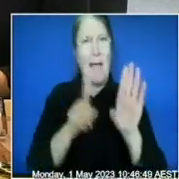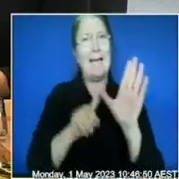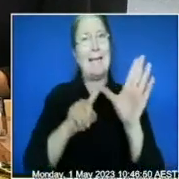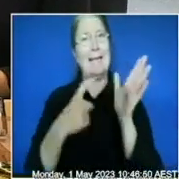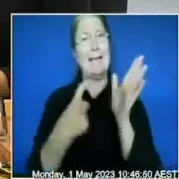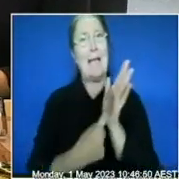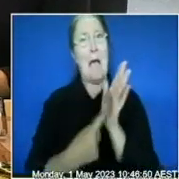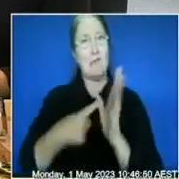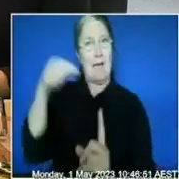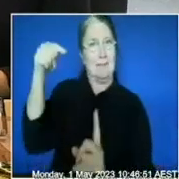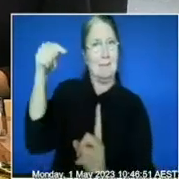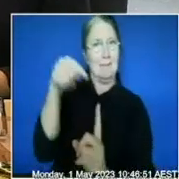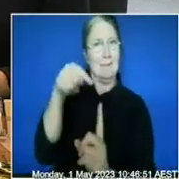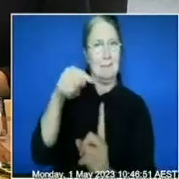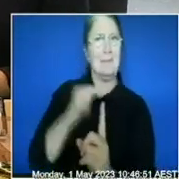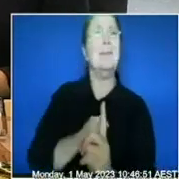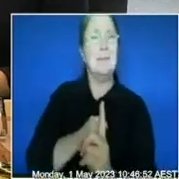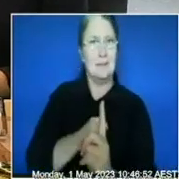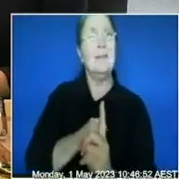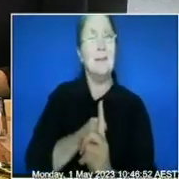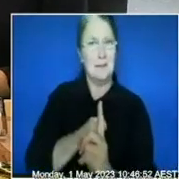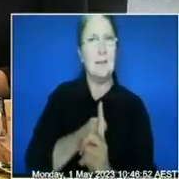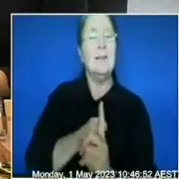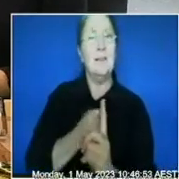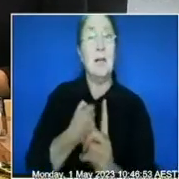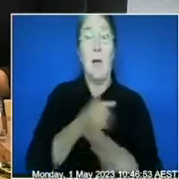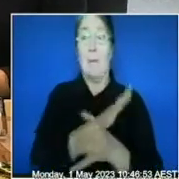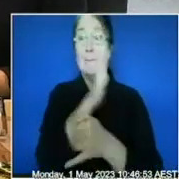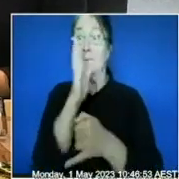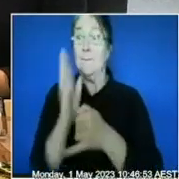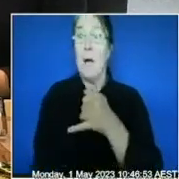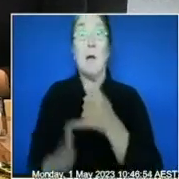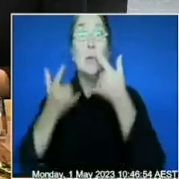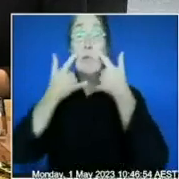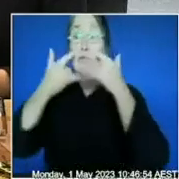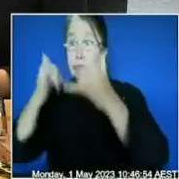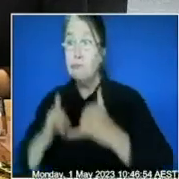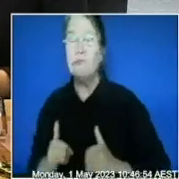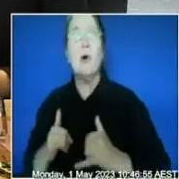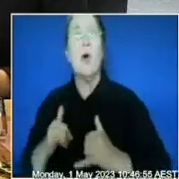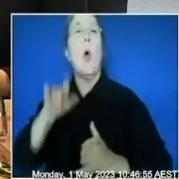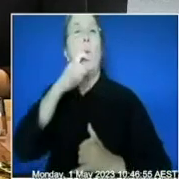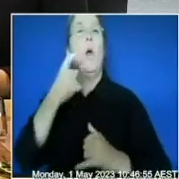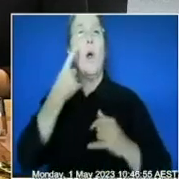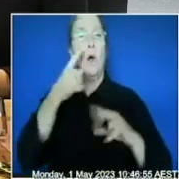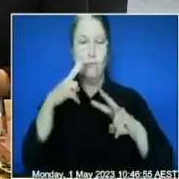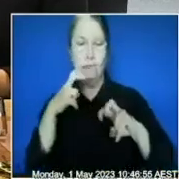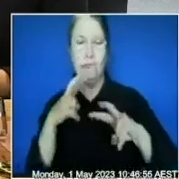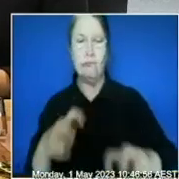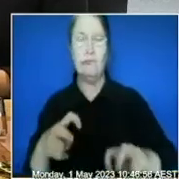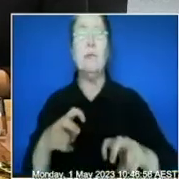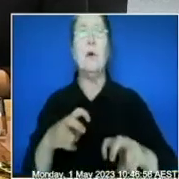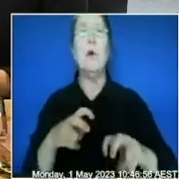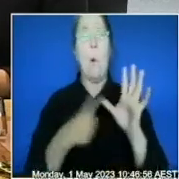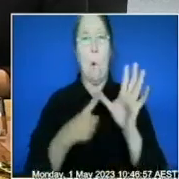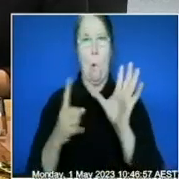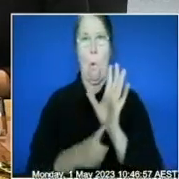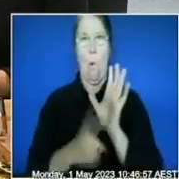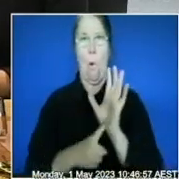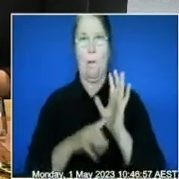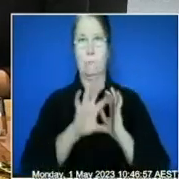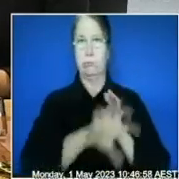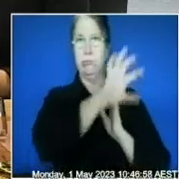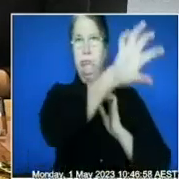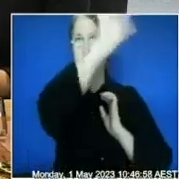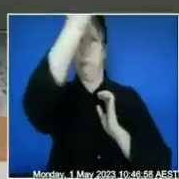sites. And so is it fair to say... So there will be an evaluation in August? That's right.